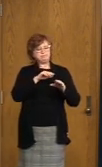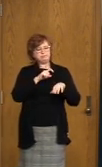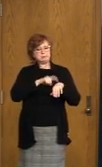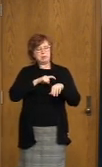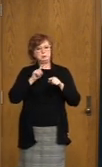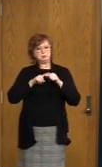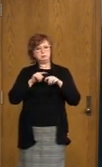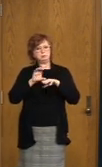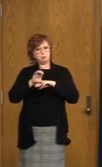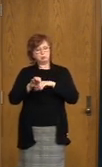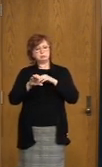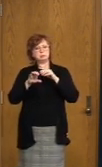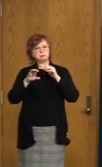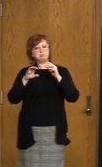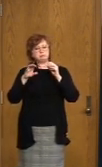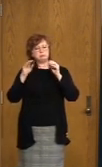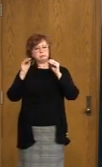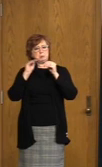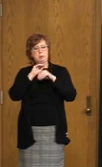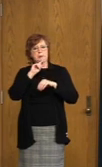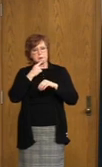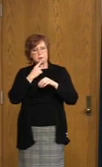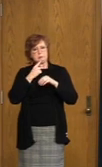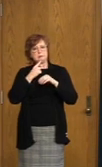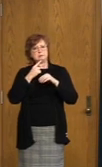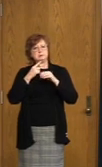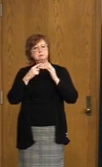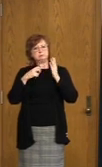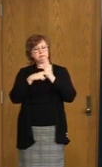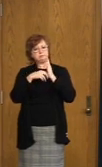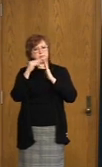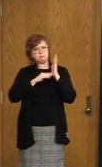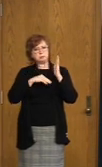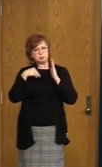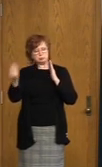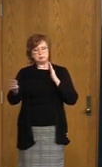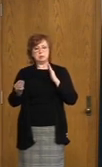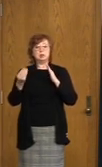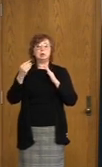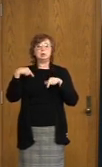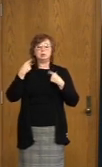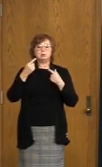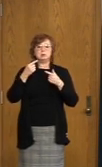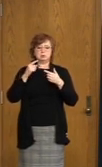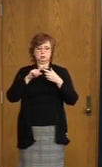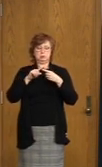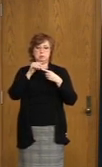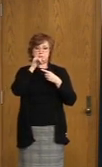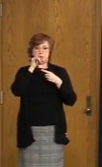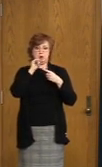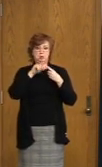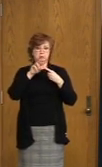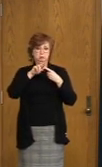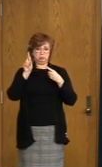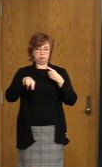tickets with significant fines that have been issued to bars in Saskatoon and Regina. Some other